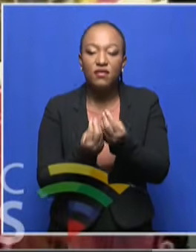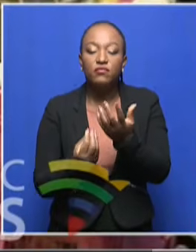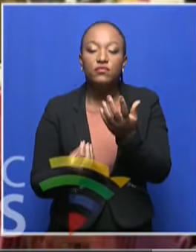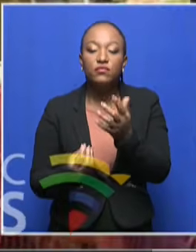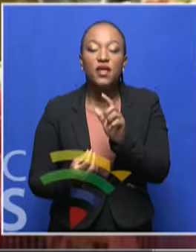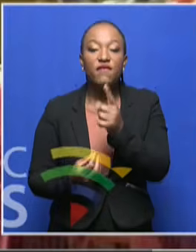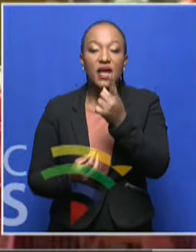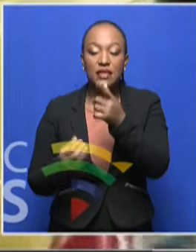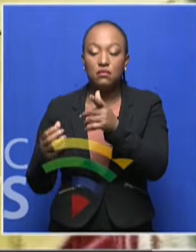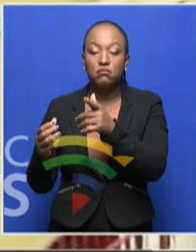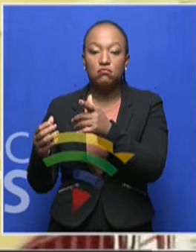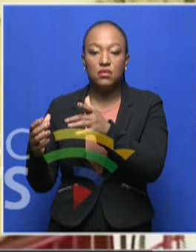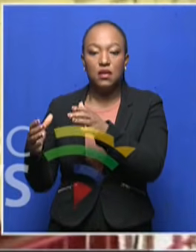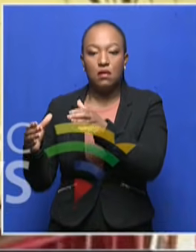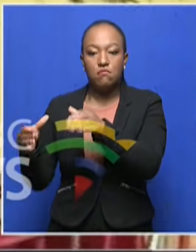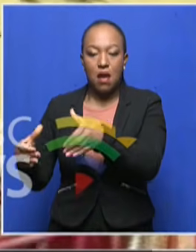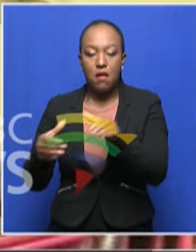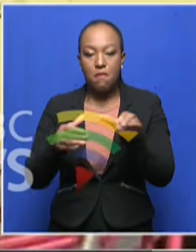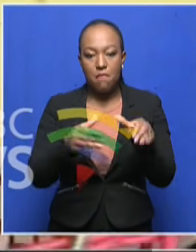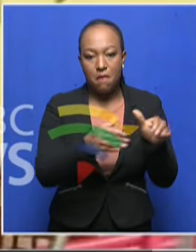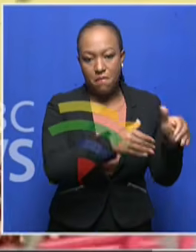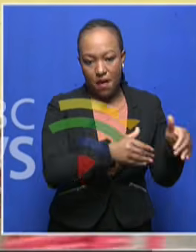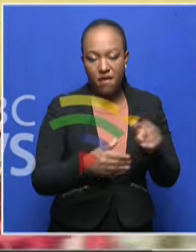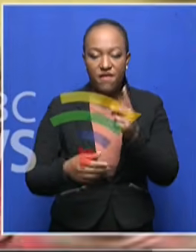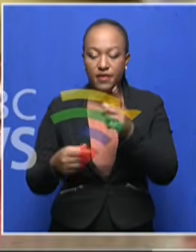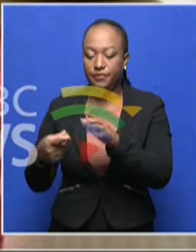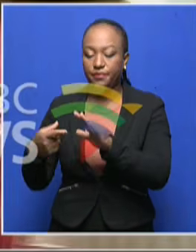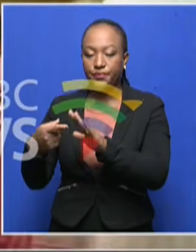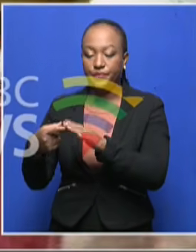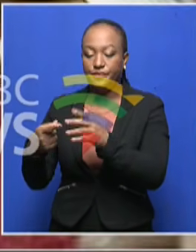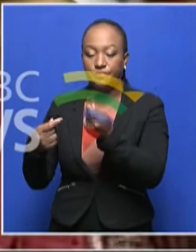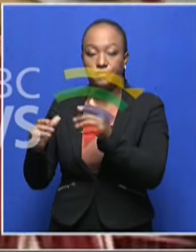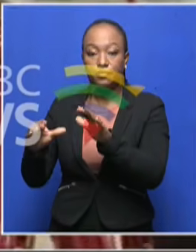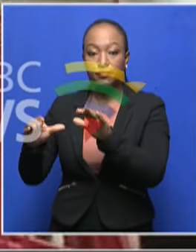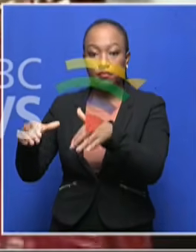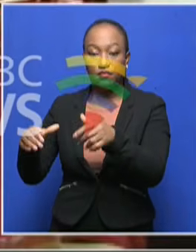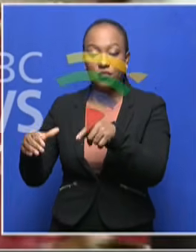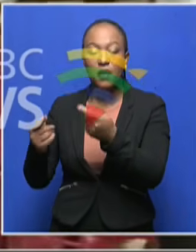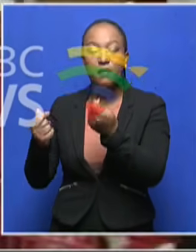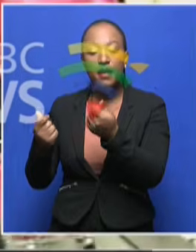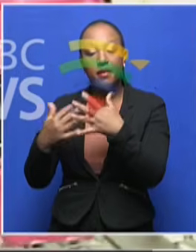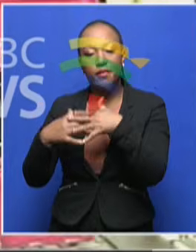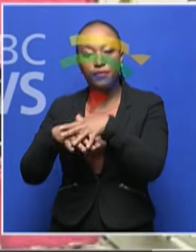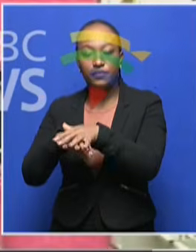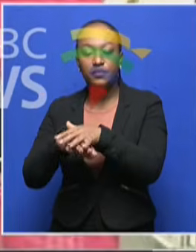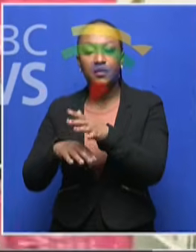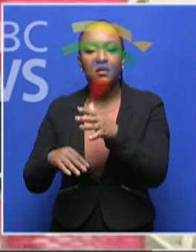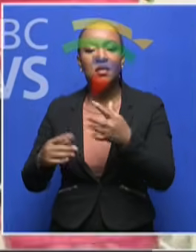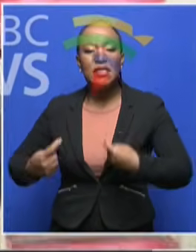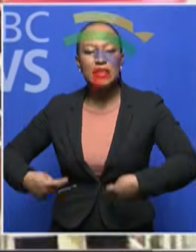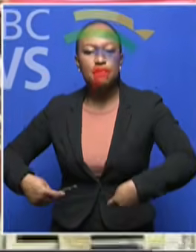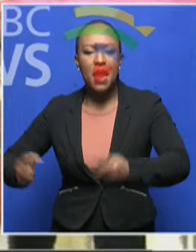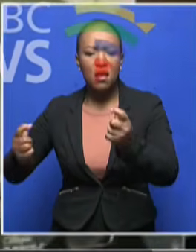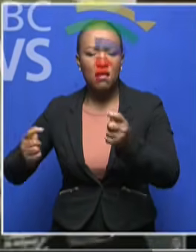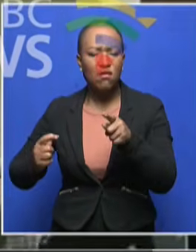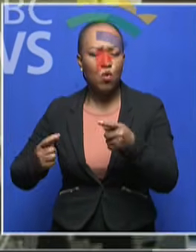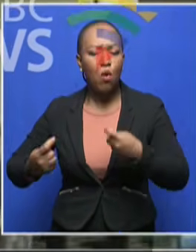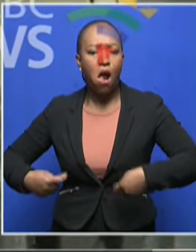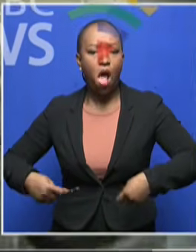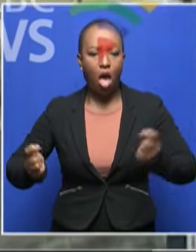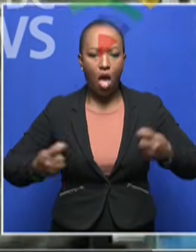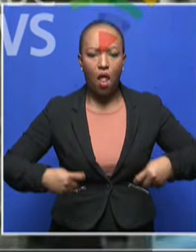buckets. The first bucket that you can do is do what we call the sort of money management or integrated advice way of doing it. Is have a look at your spending, see if you can